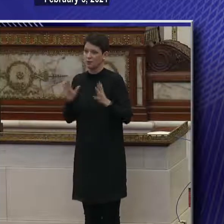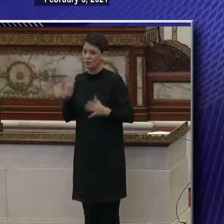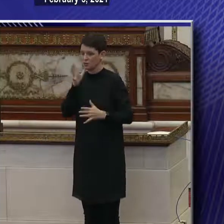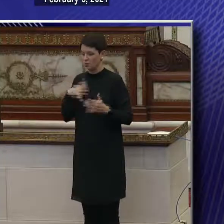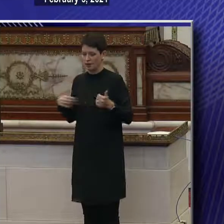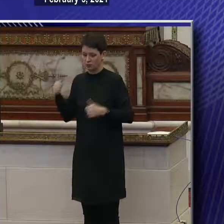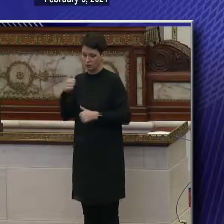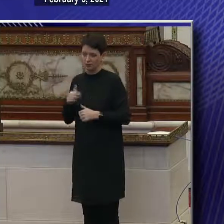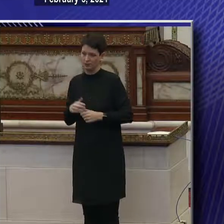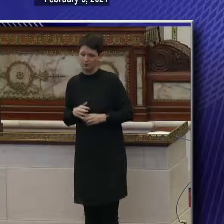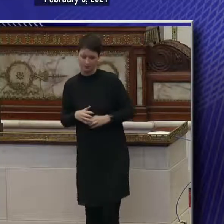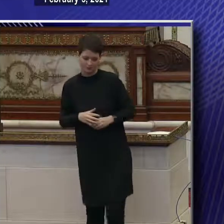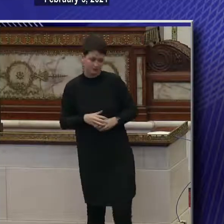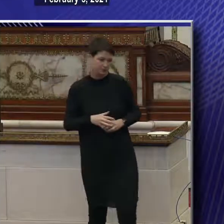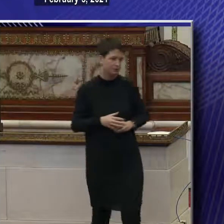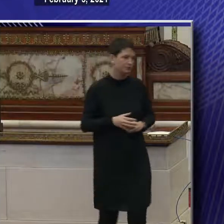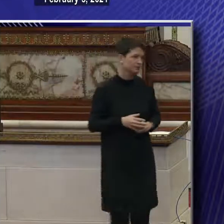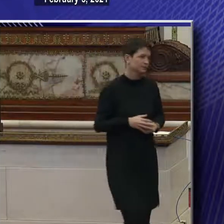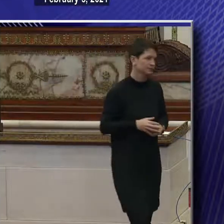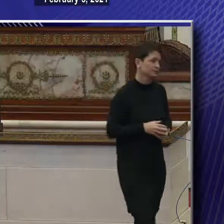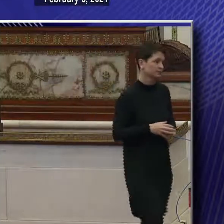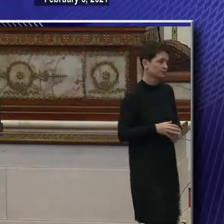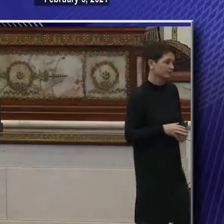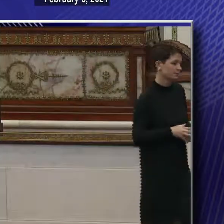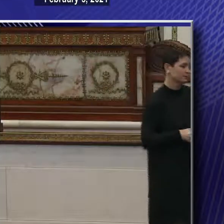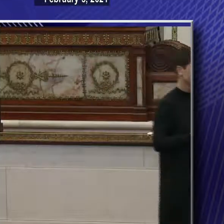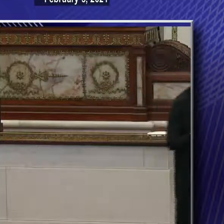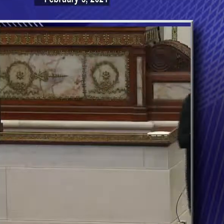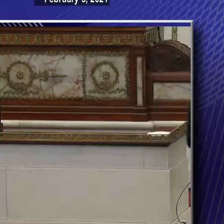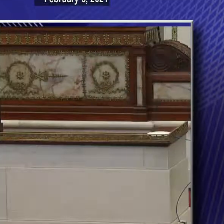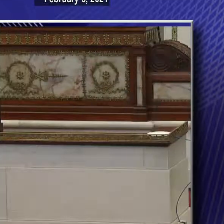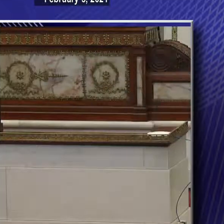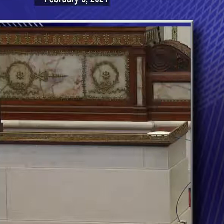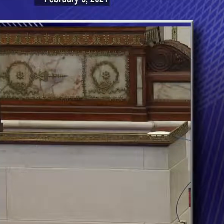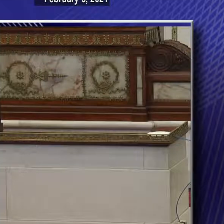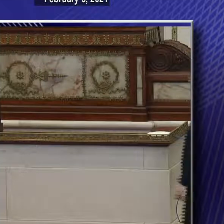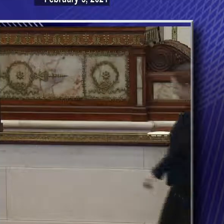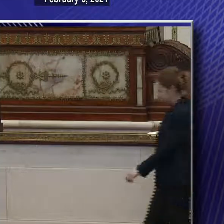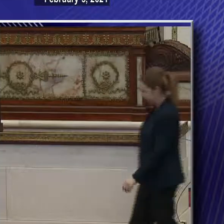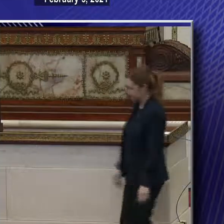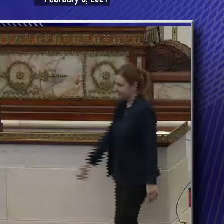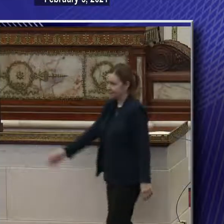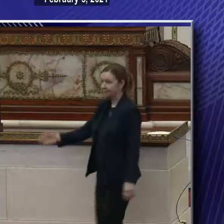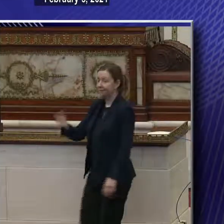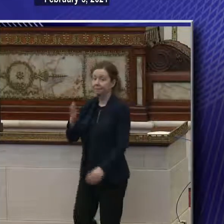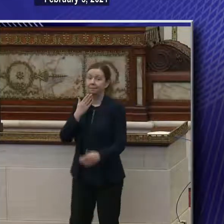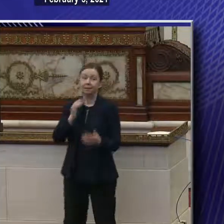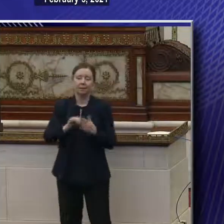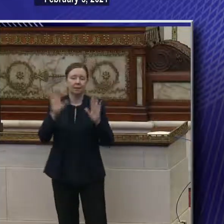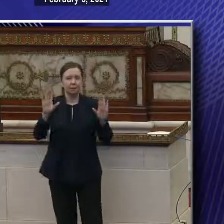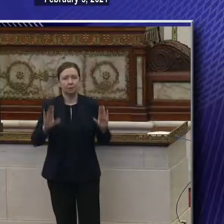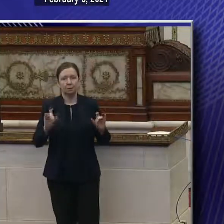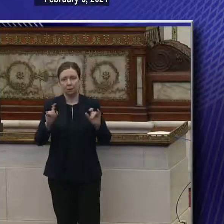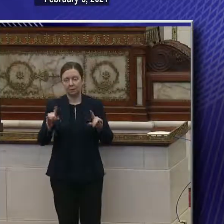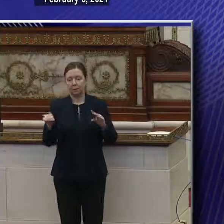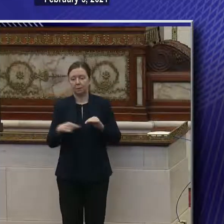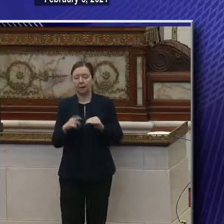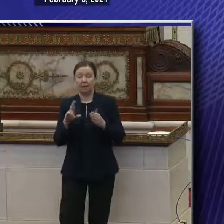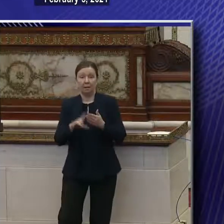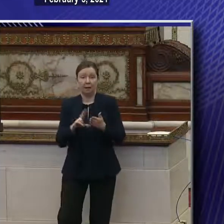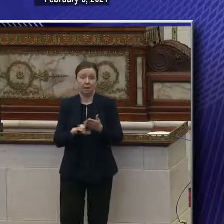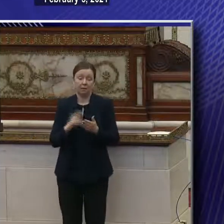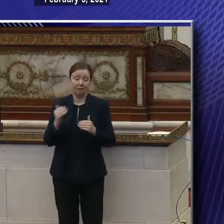Chair. Thank you, Councilwoman. And I think that you brought up an excellent question that was on my list as well regarding the